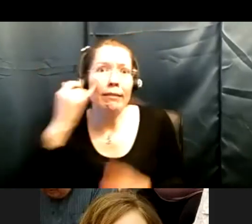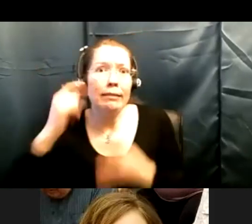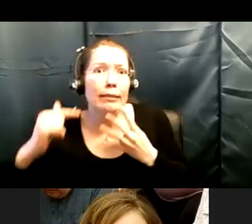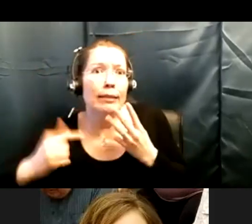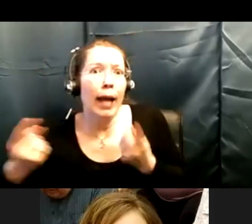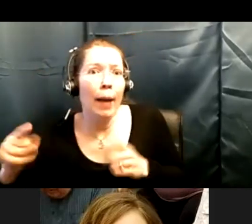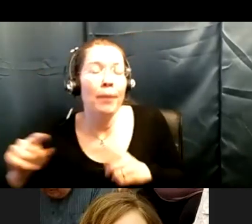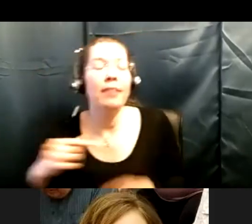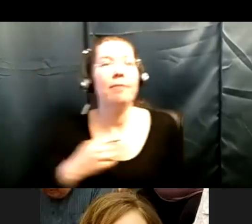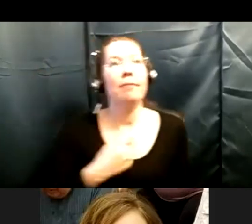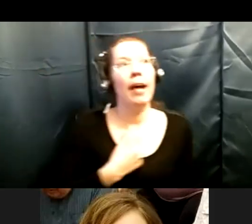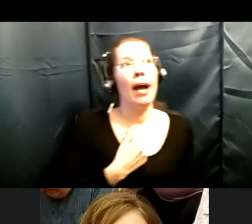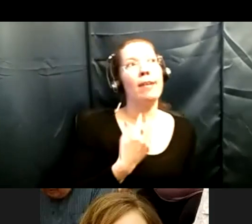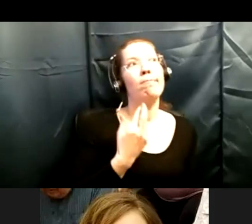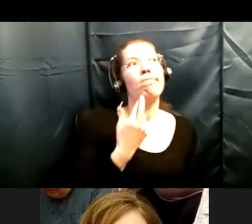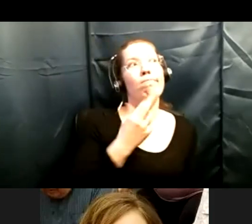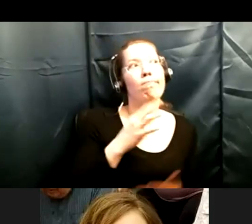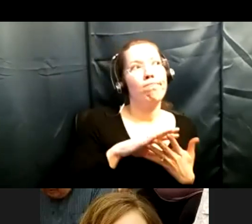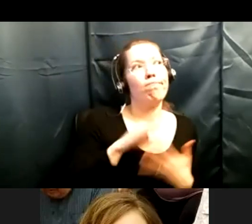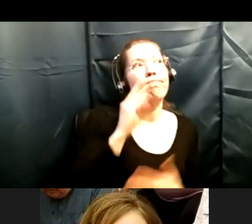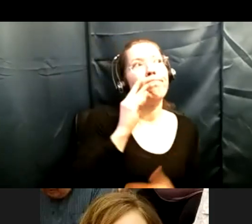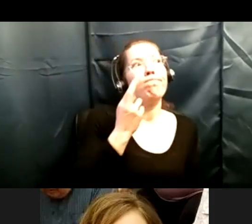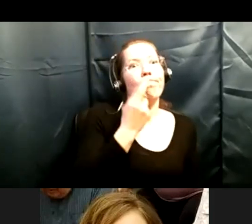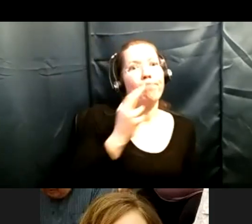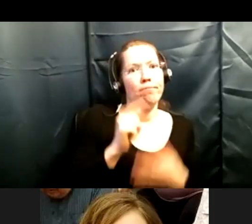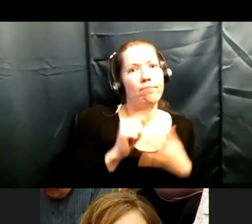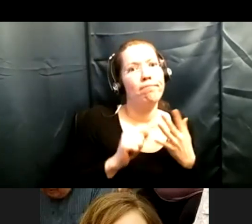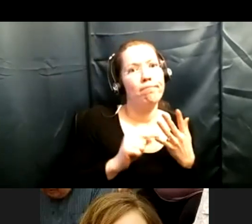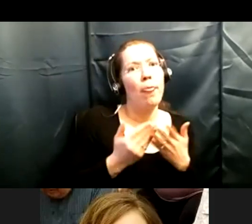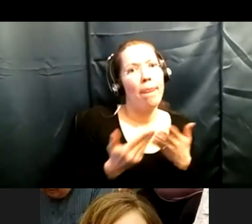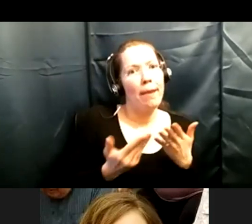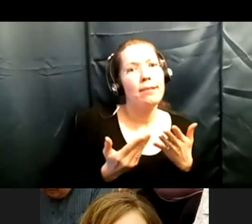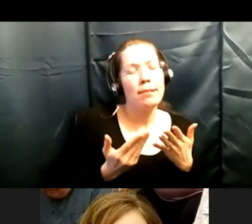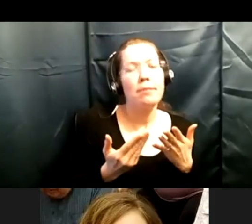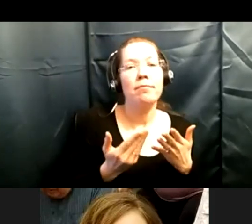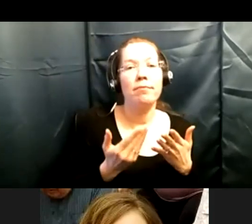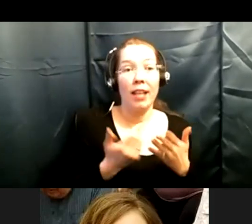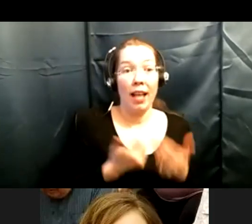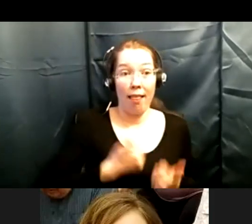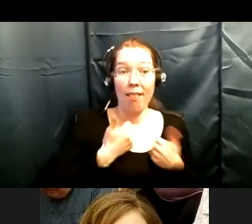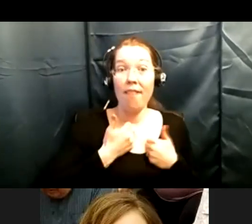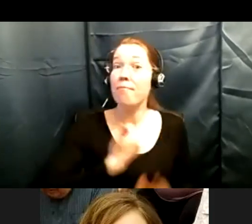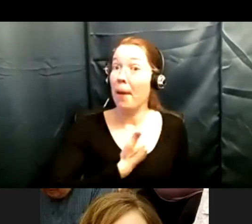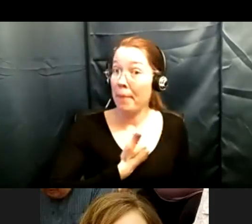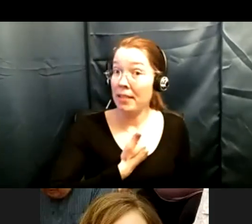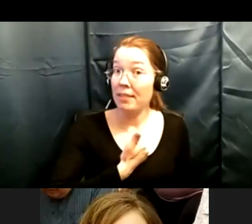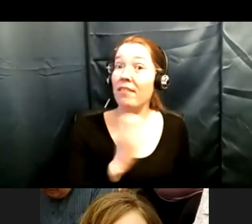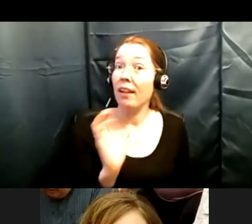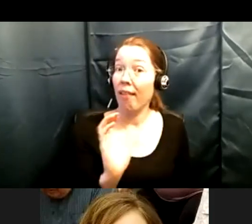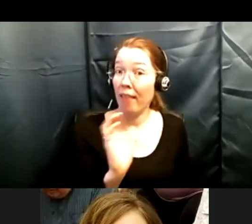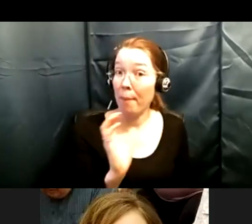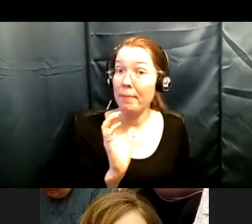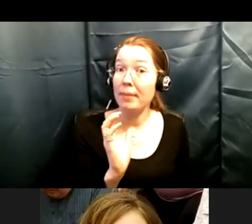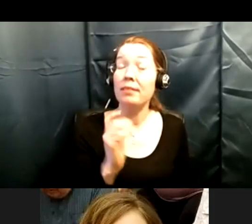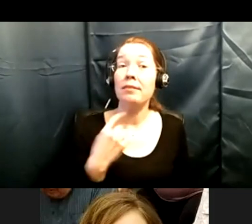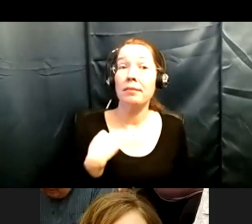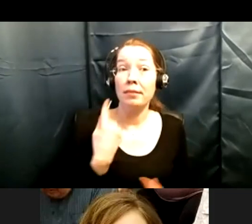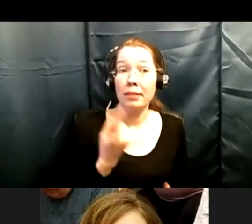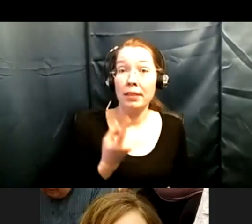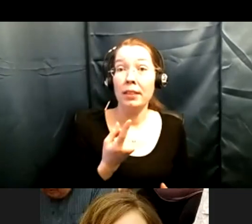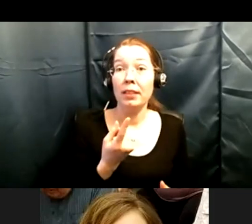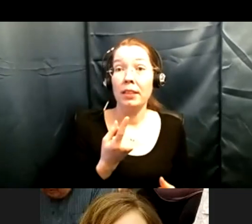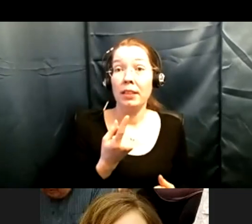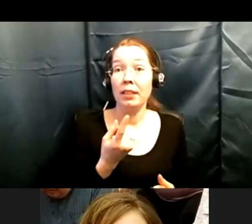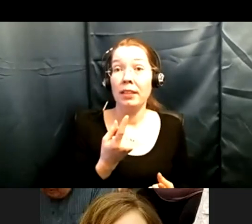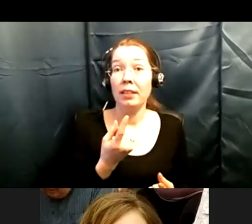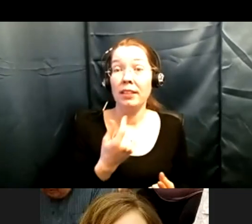I was living on my own in Columbus. And as a caring and